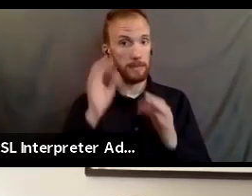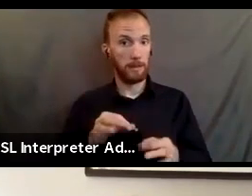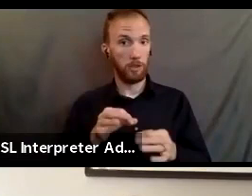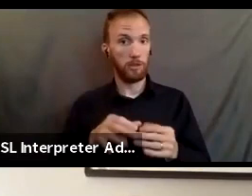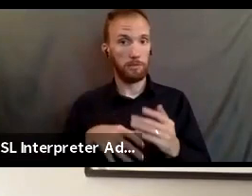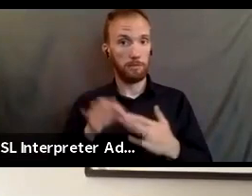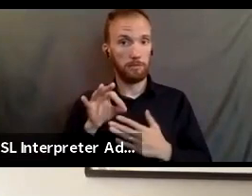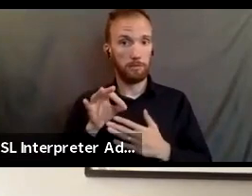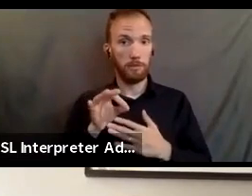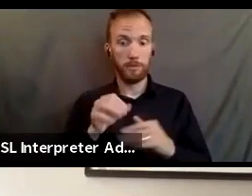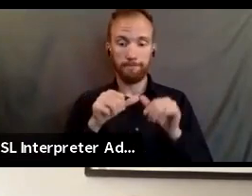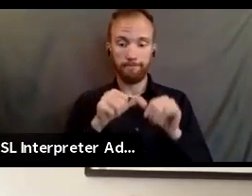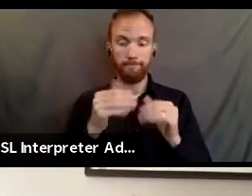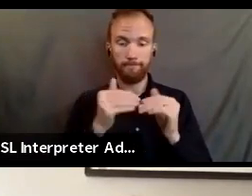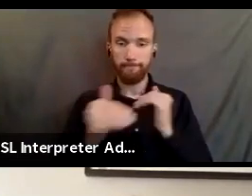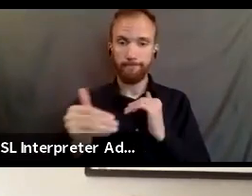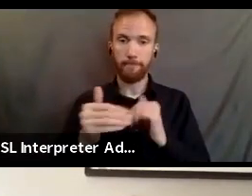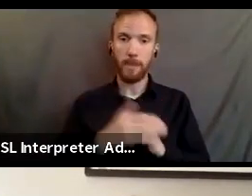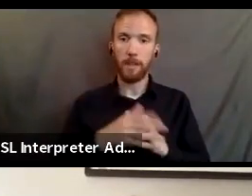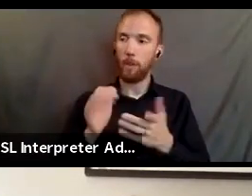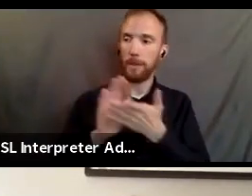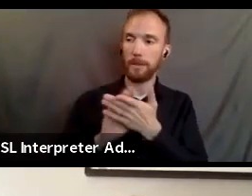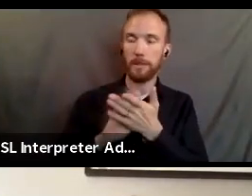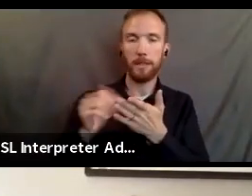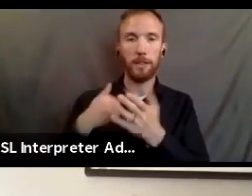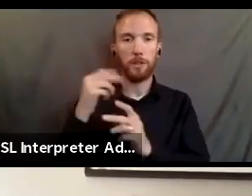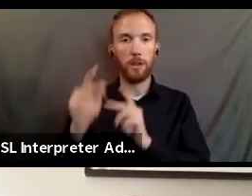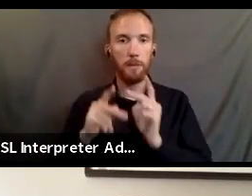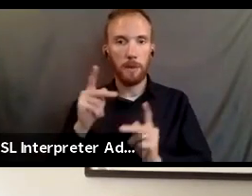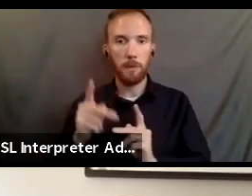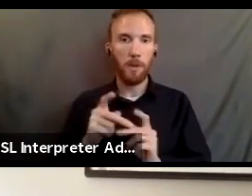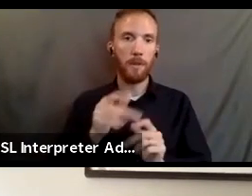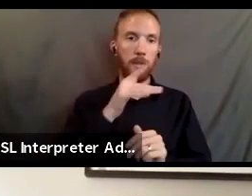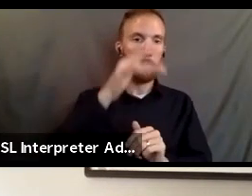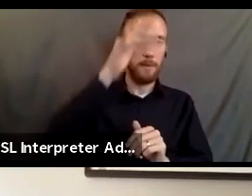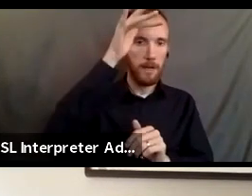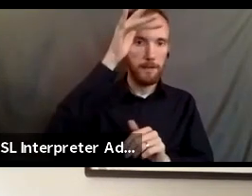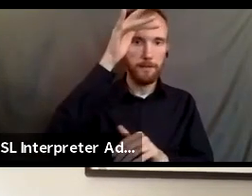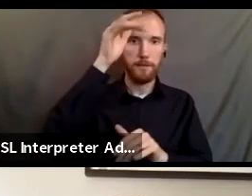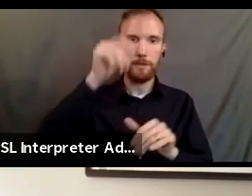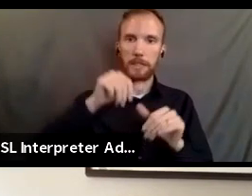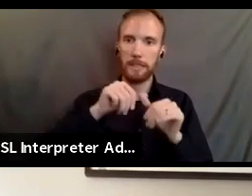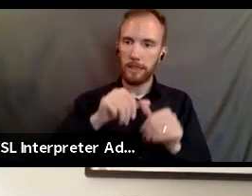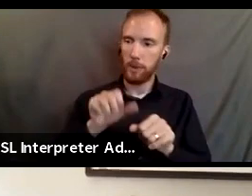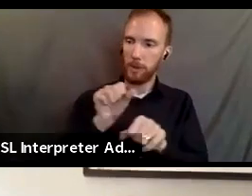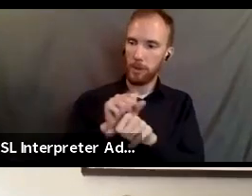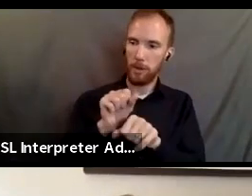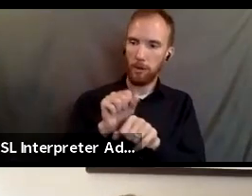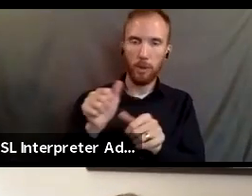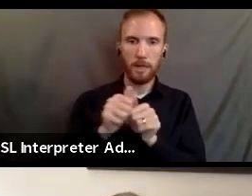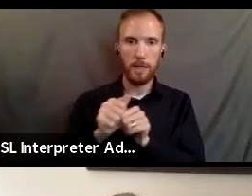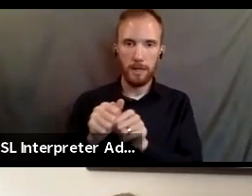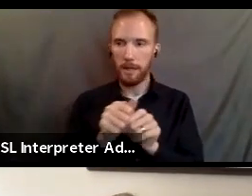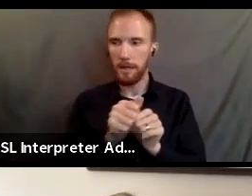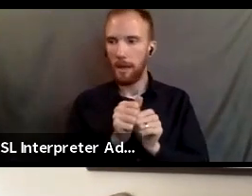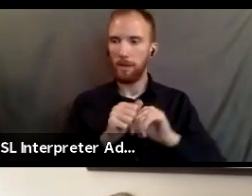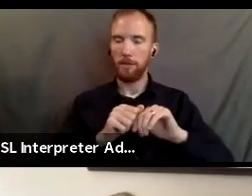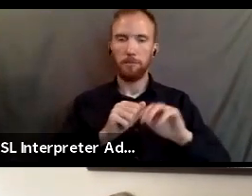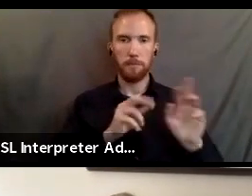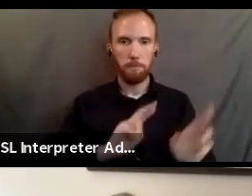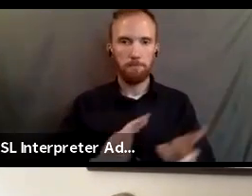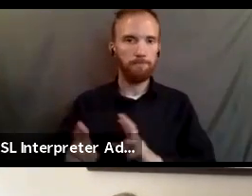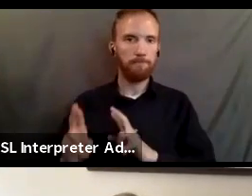organizing and the parents for continuing to organize to make sure that we have programs that are for all